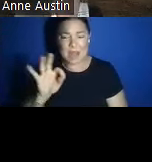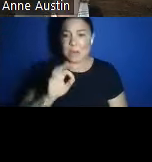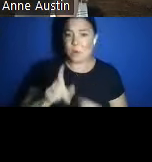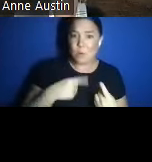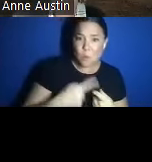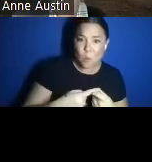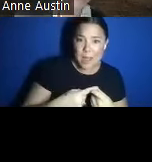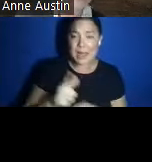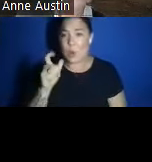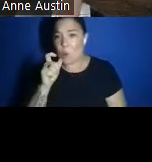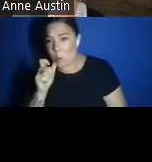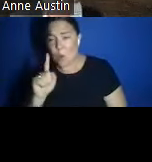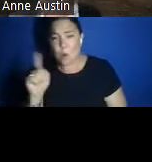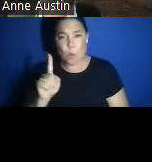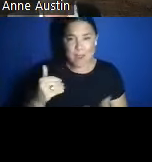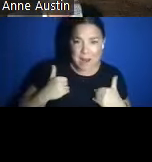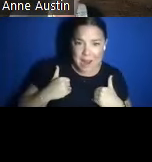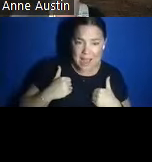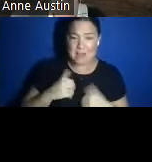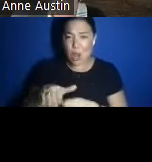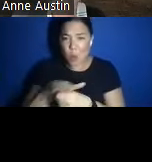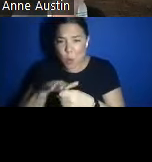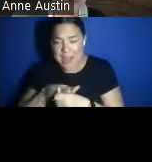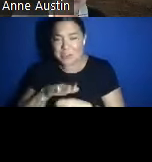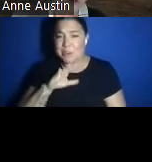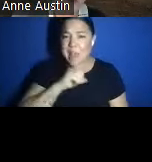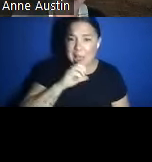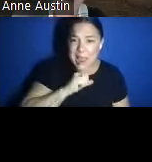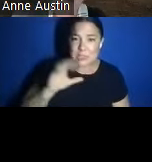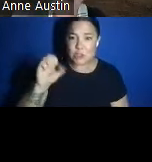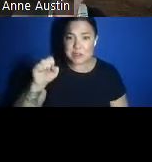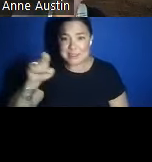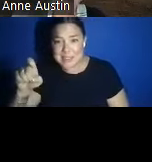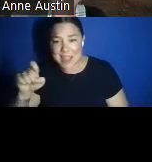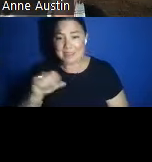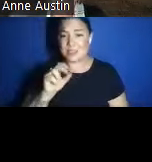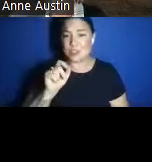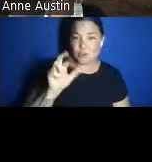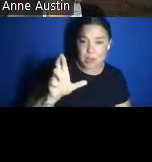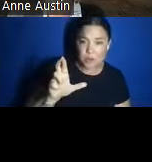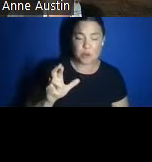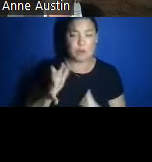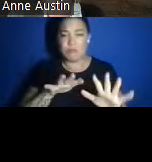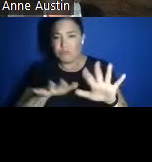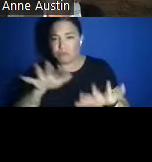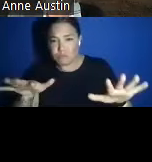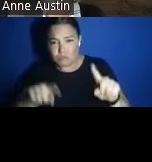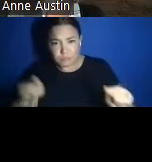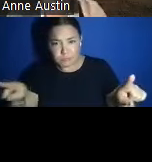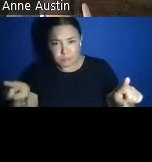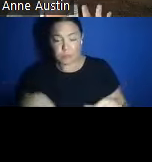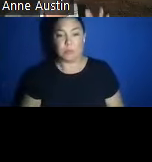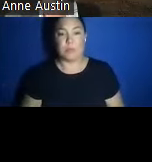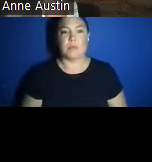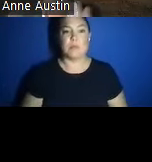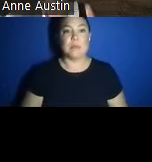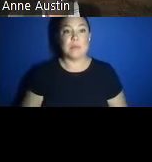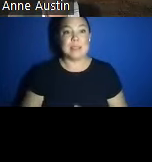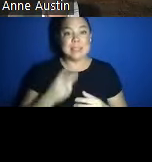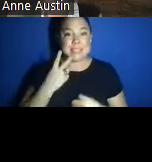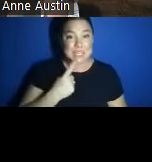is imagery linked to location, to age, to sex or gender? And in this slide, you can see the red is